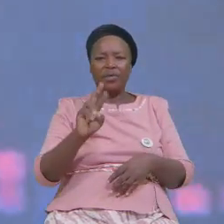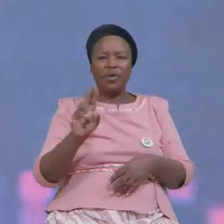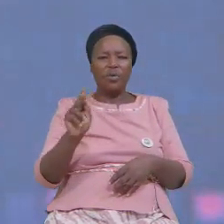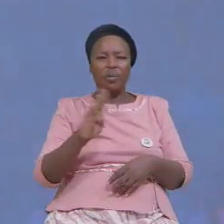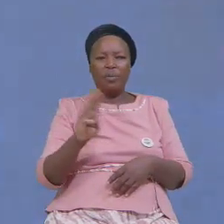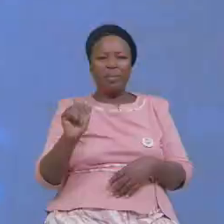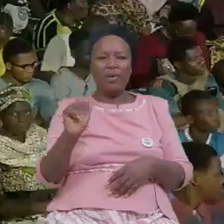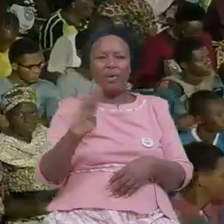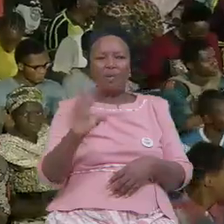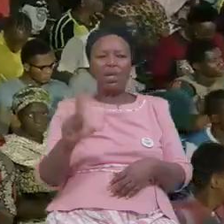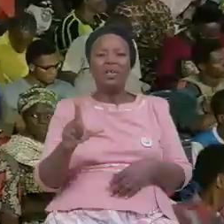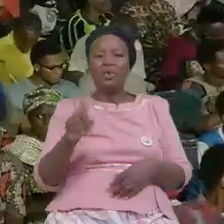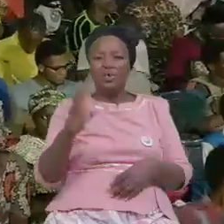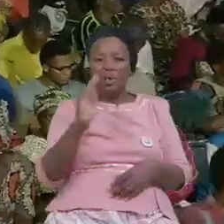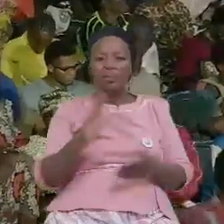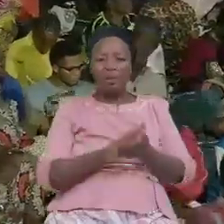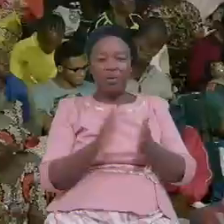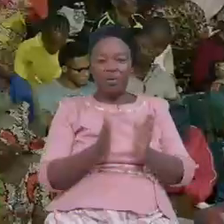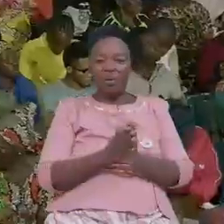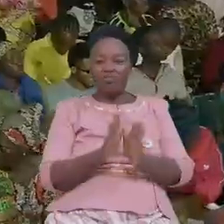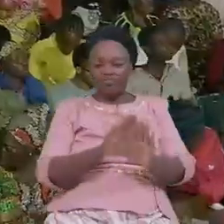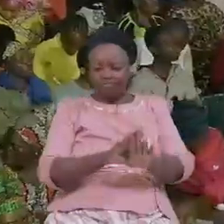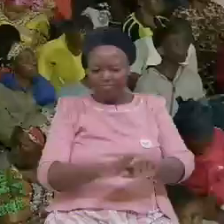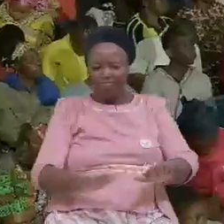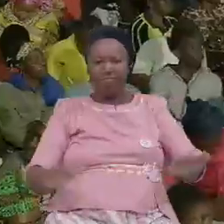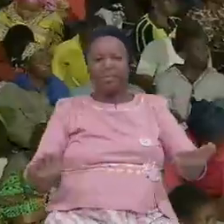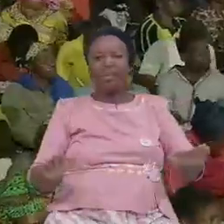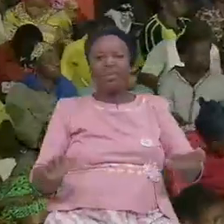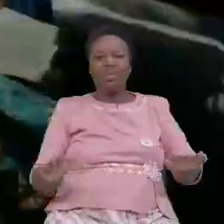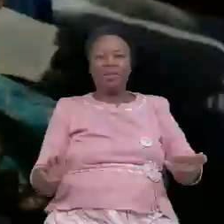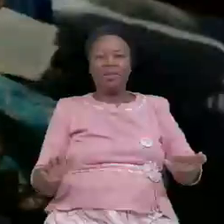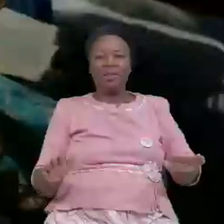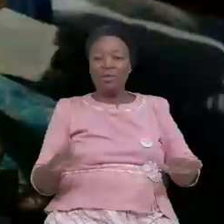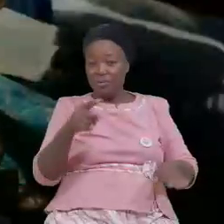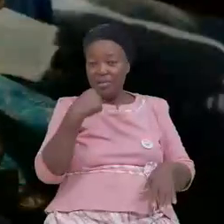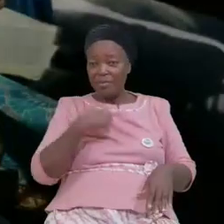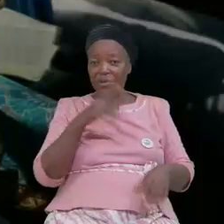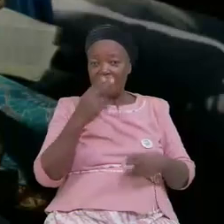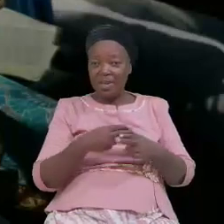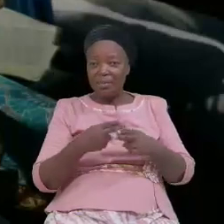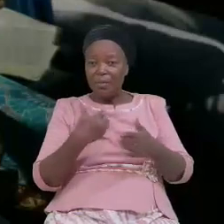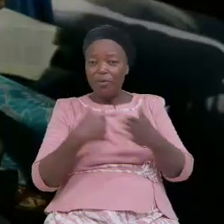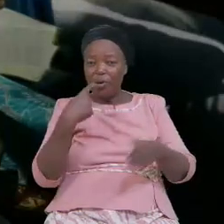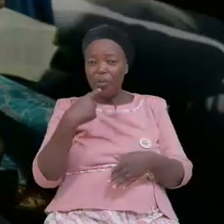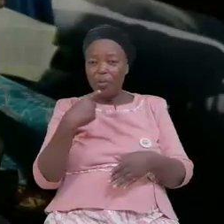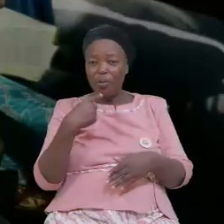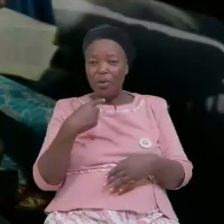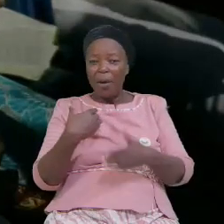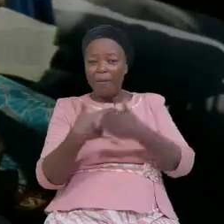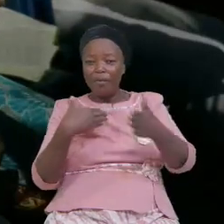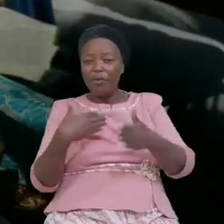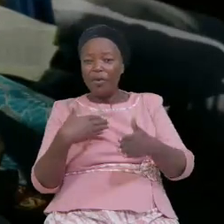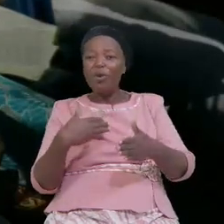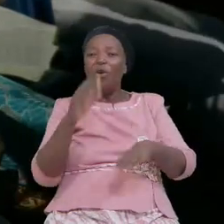become a plain. Before, tell me your name. I said before, mention